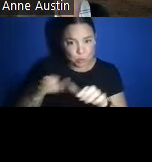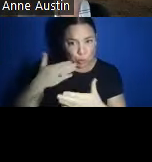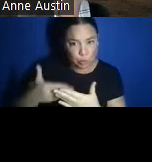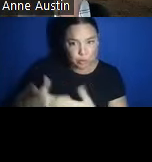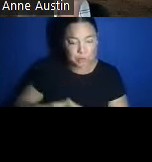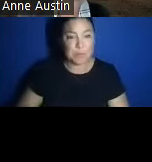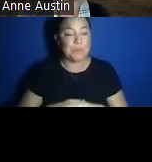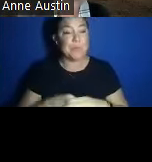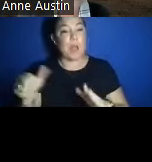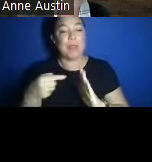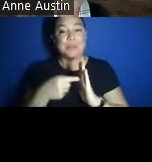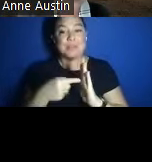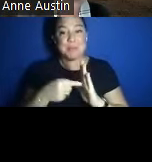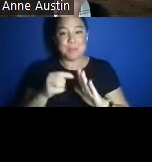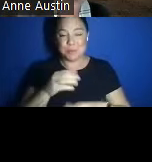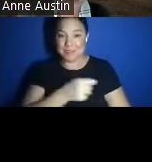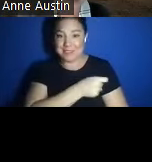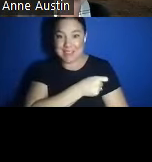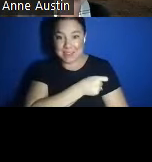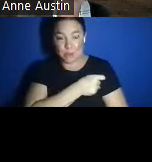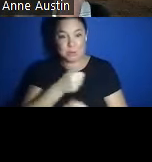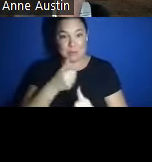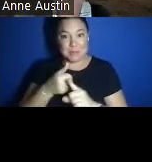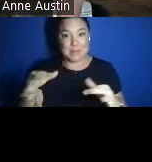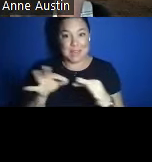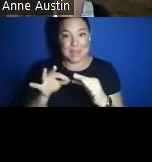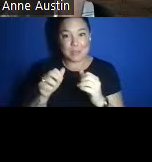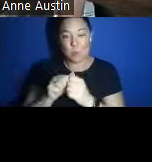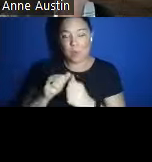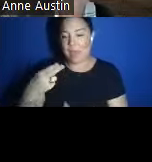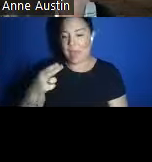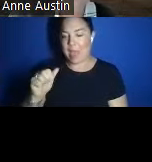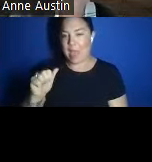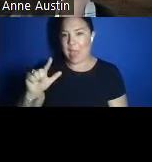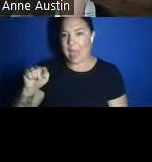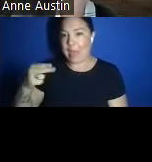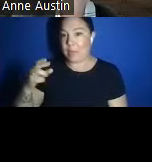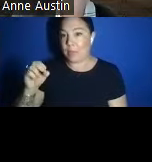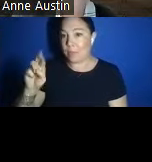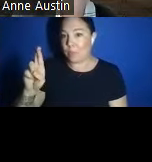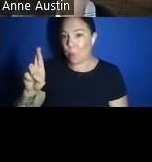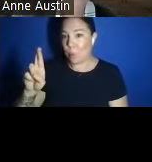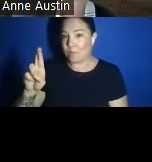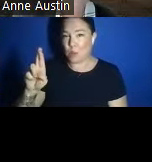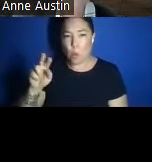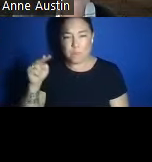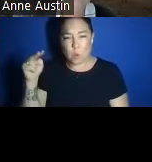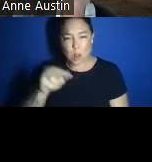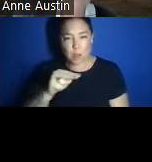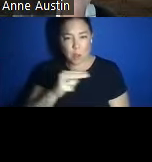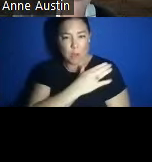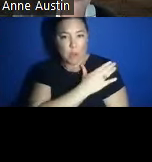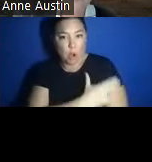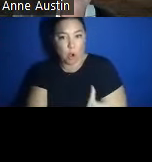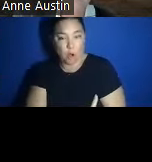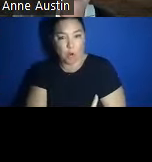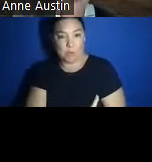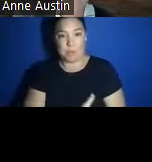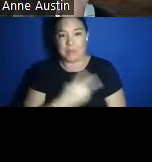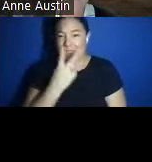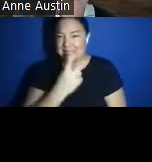examples of tattoos that are connected as well with Hathor. So for example, moving down her arm, we have these tattoos